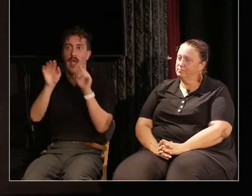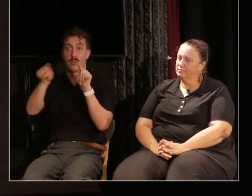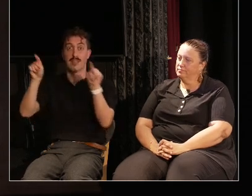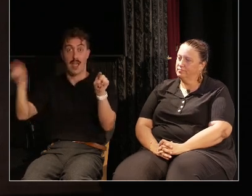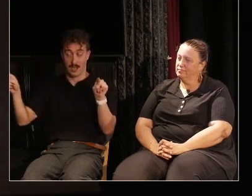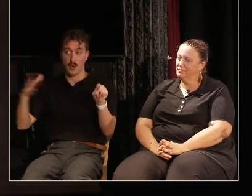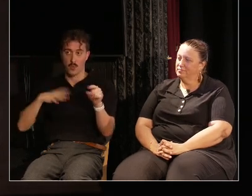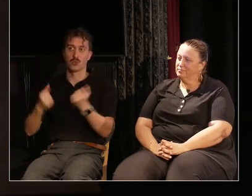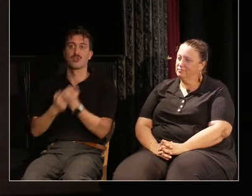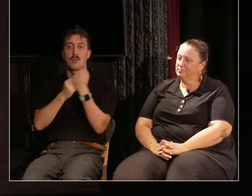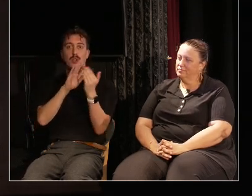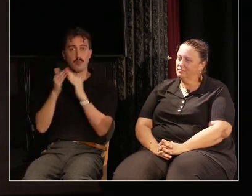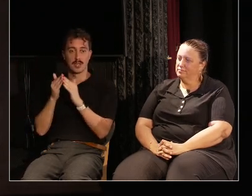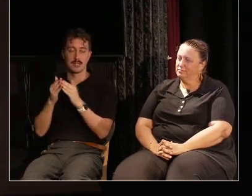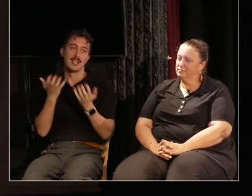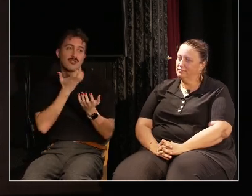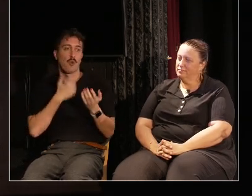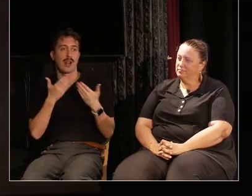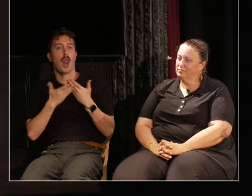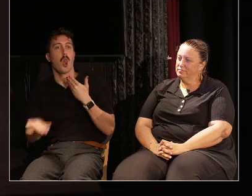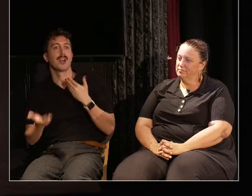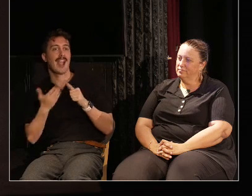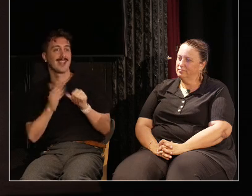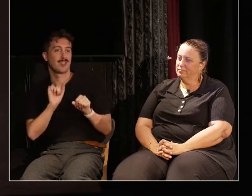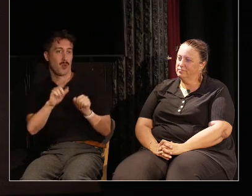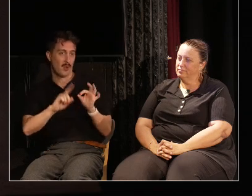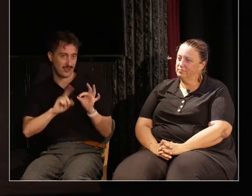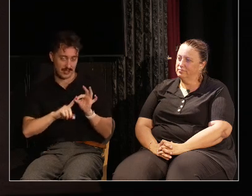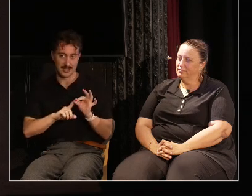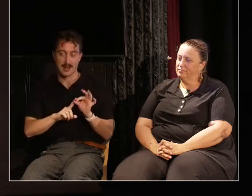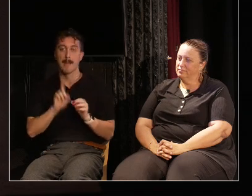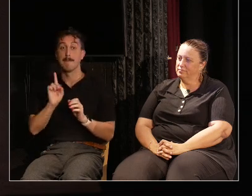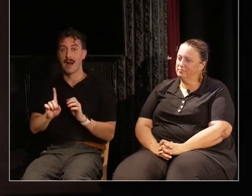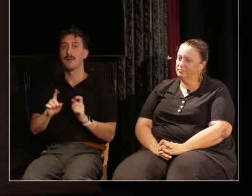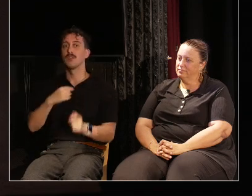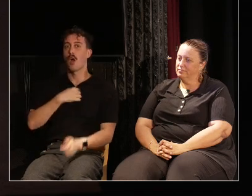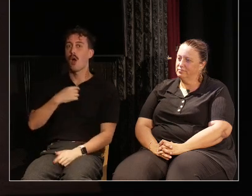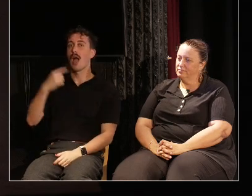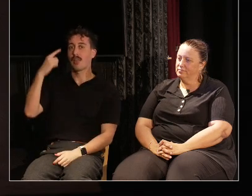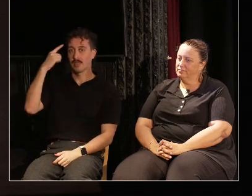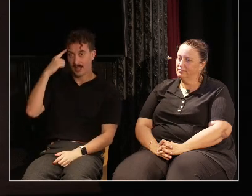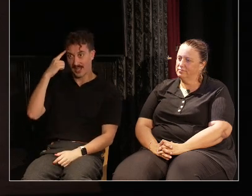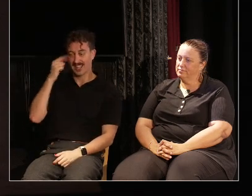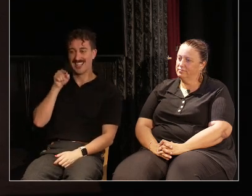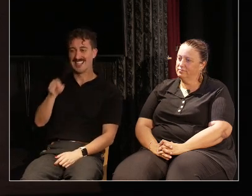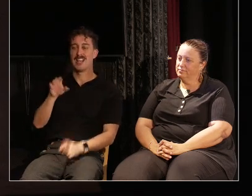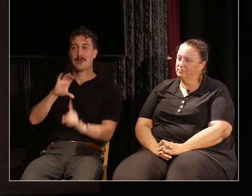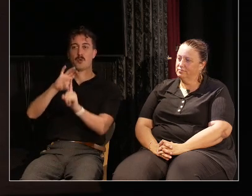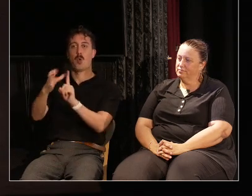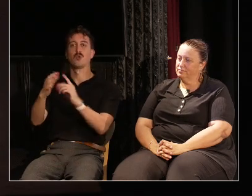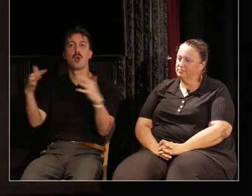So it's a bit of a long answer to, and a varied answer to your question, but I think it's, that sort of culture war, and